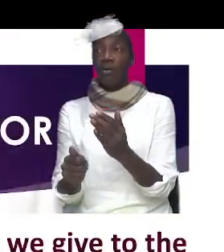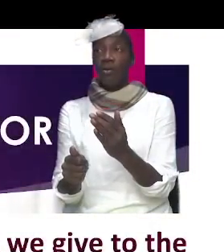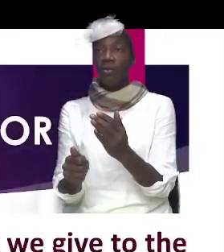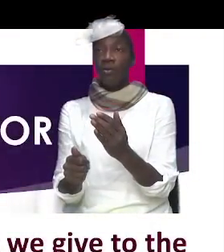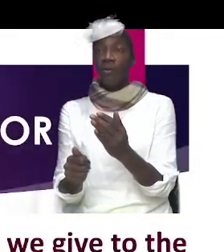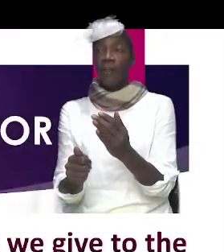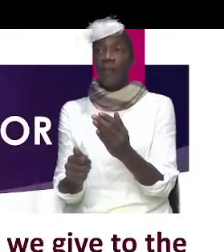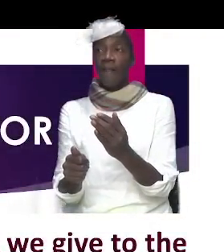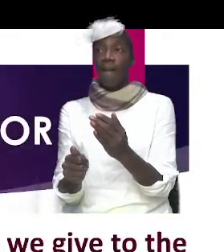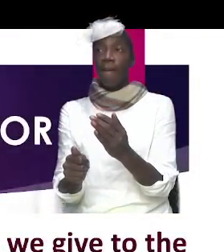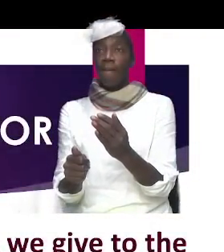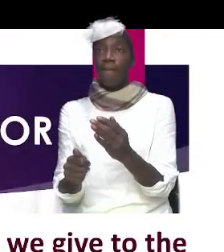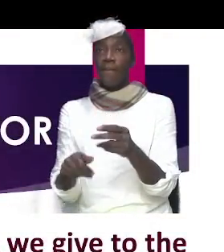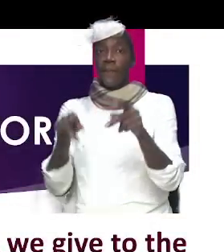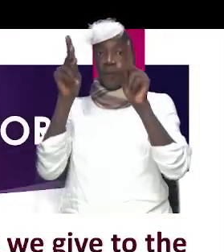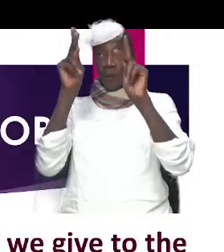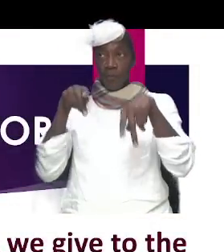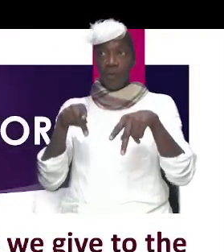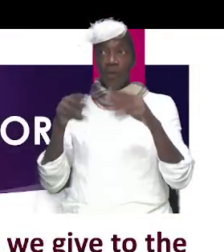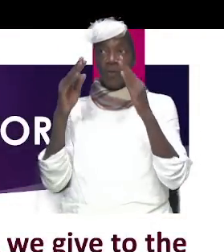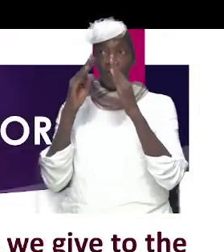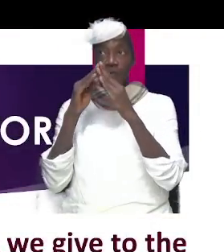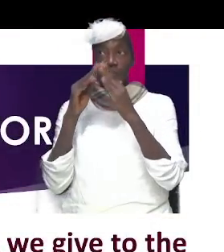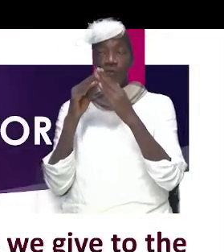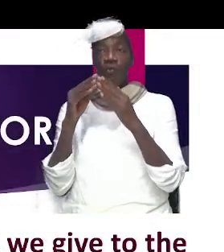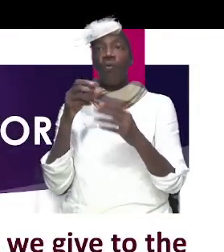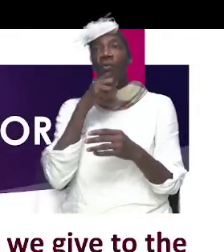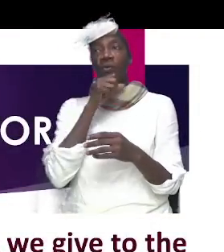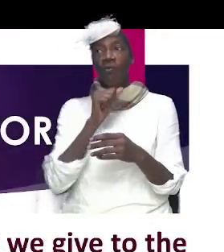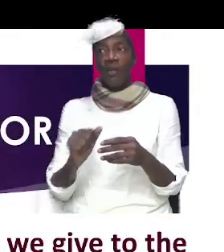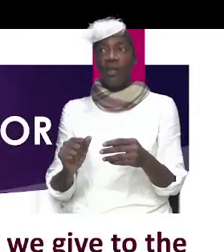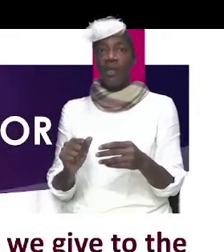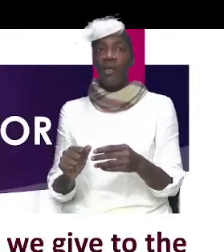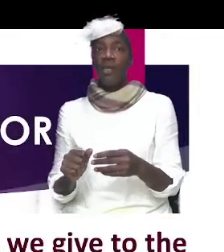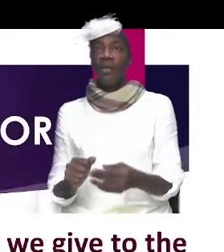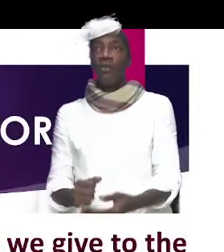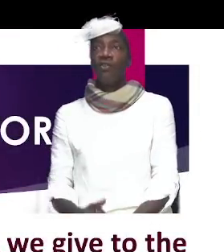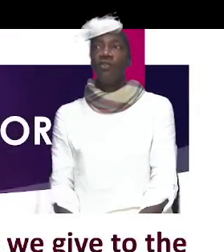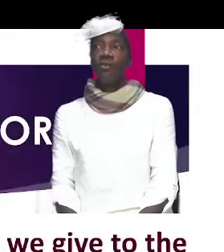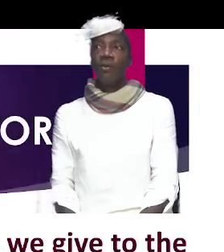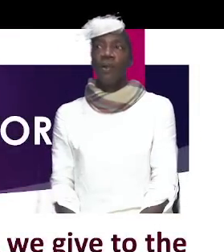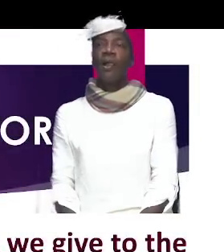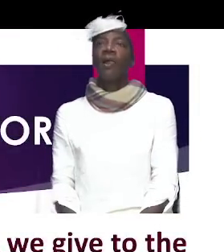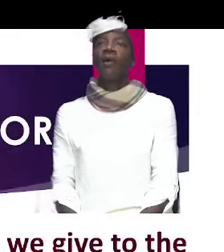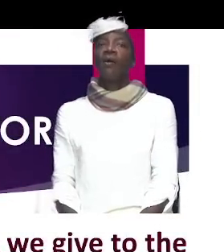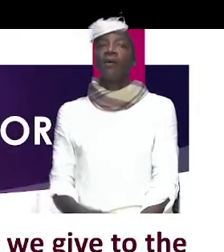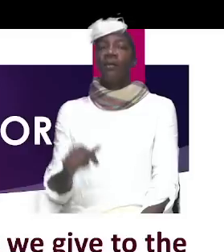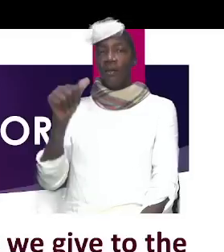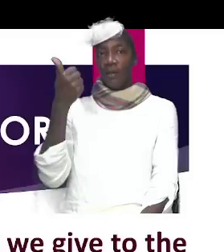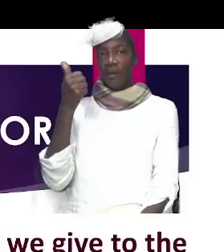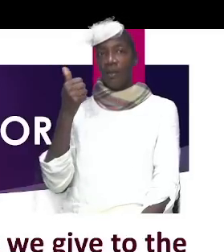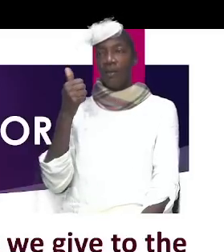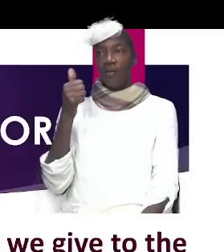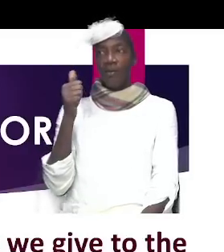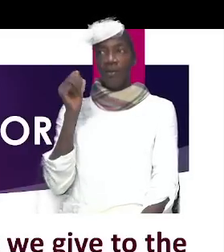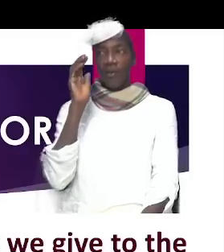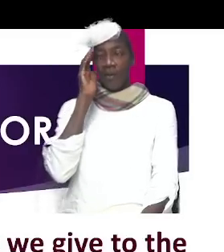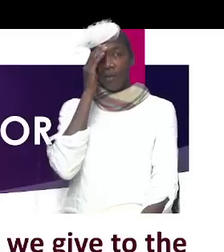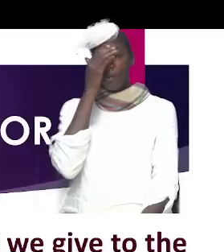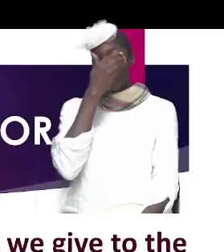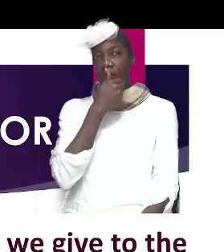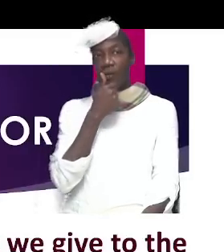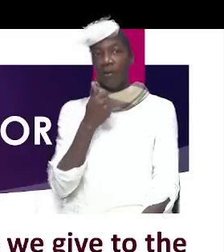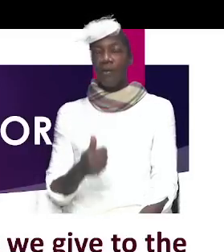a home for the age, when we take $10,000 and we plunge